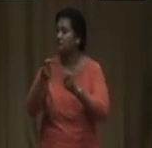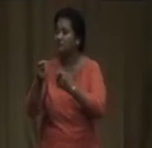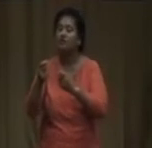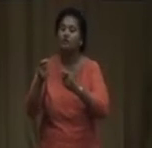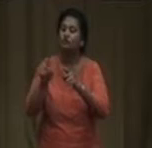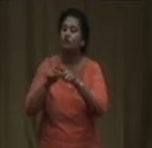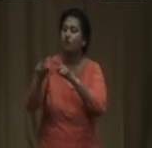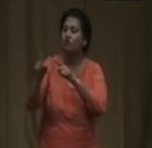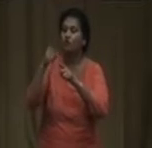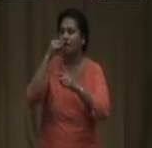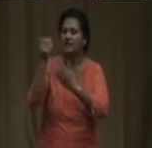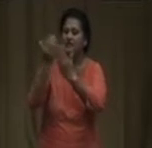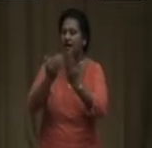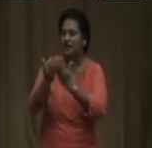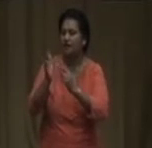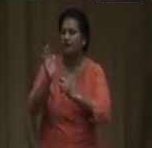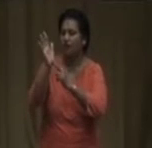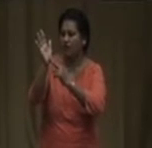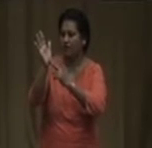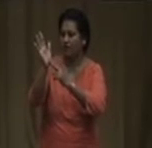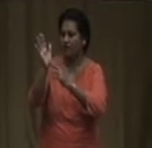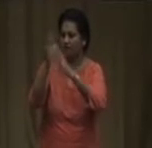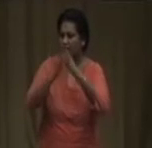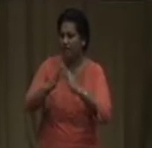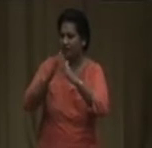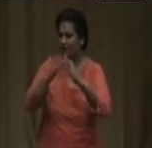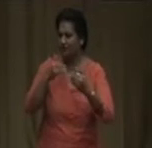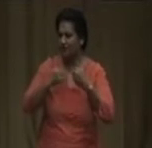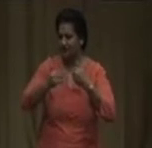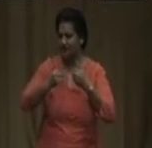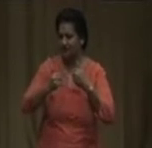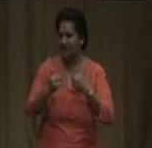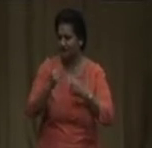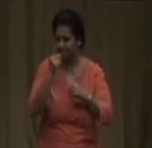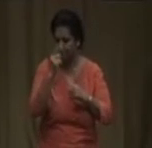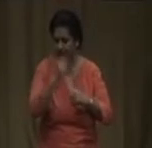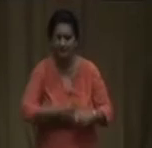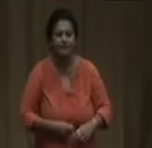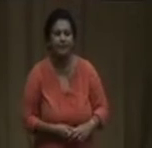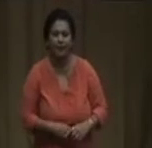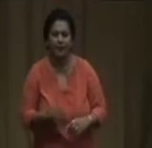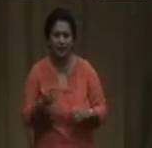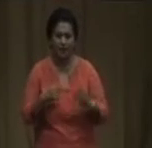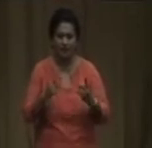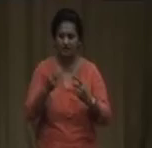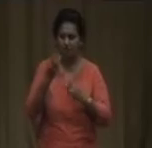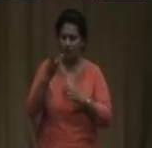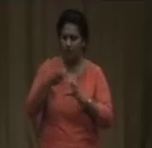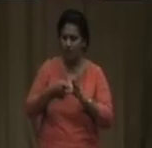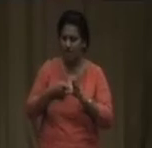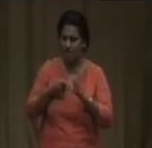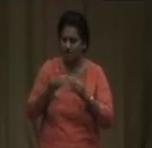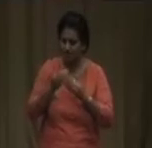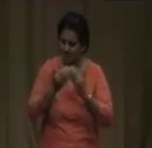majority of North American universities. So it is another initiative that is focusing on this free year of study in